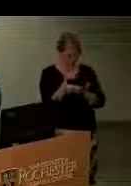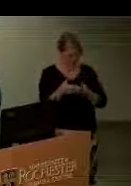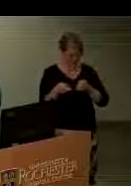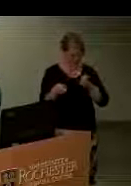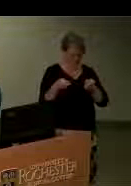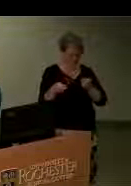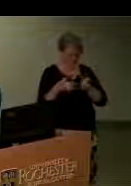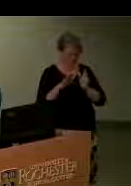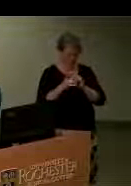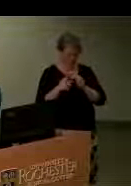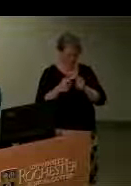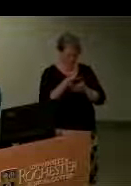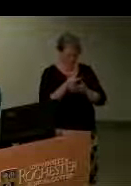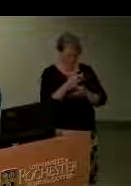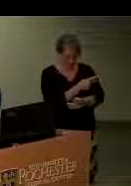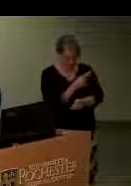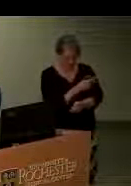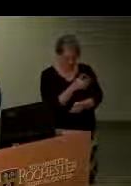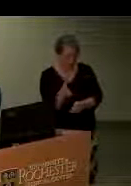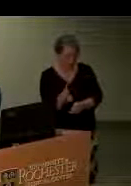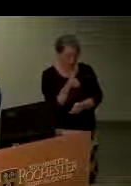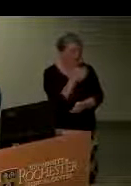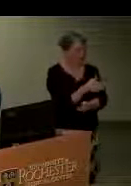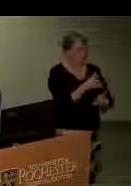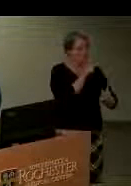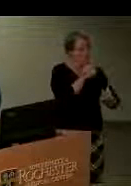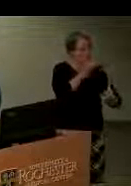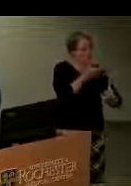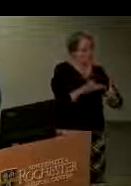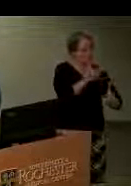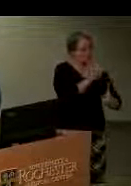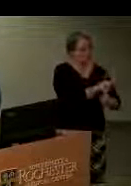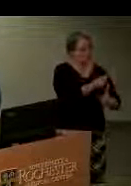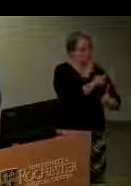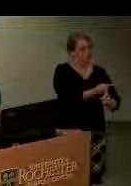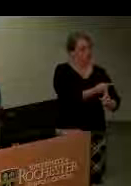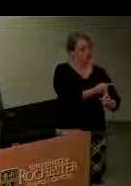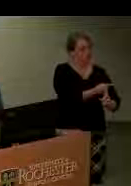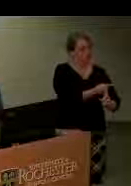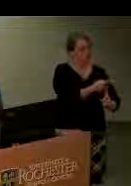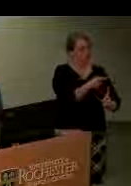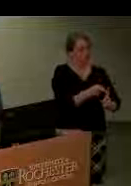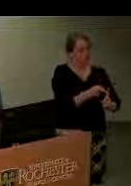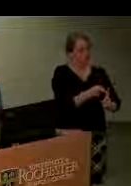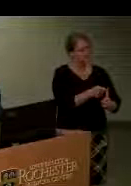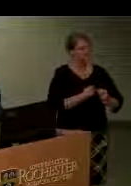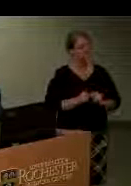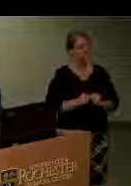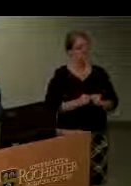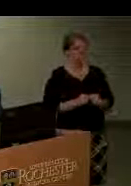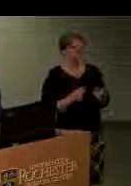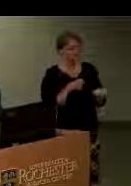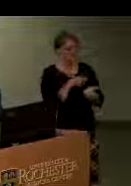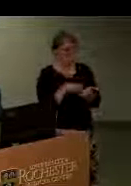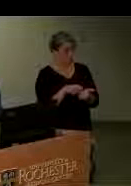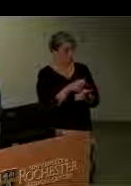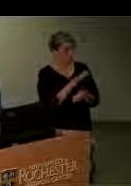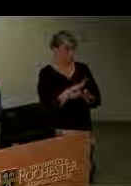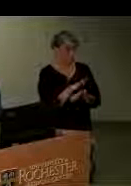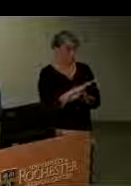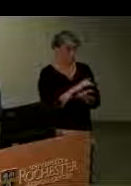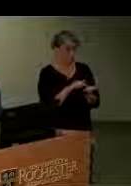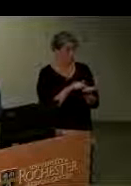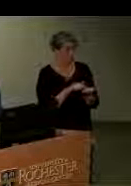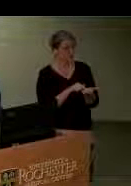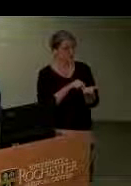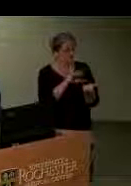of how you treated patients and who the patient was. And so he wrote this paper that, believe it or